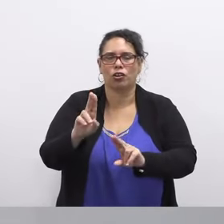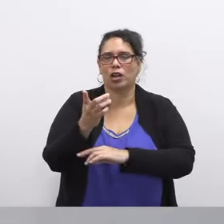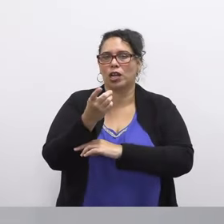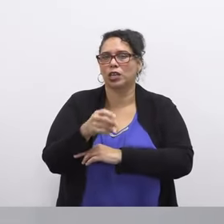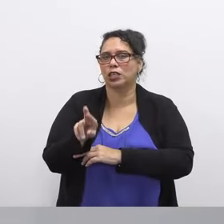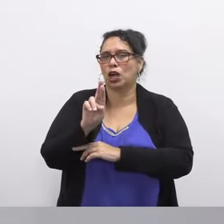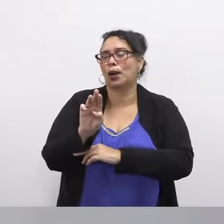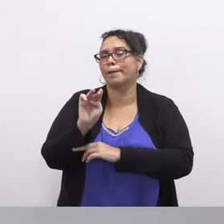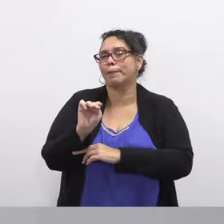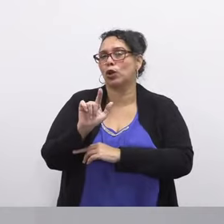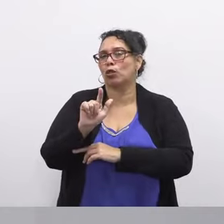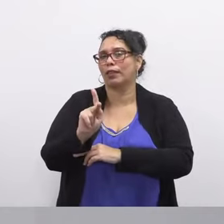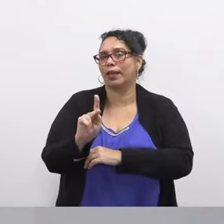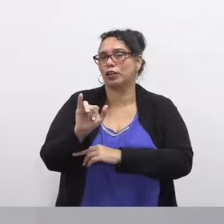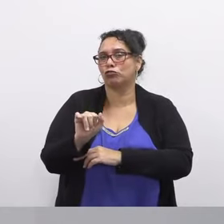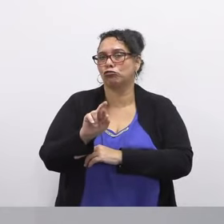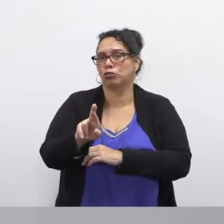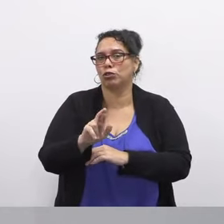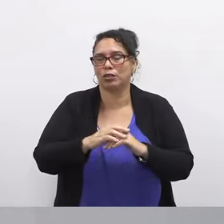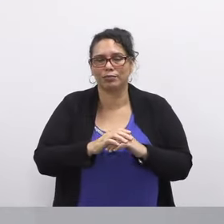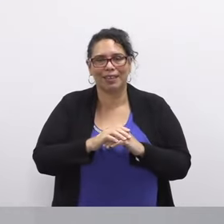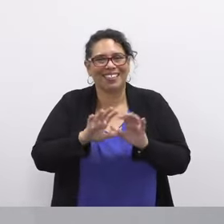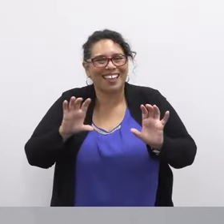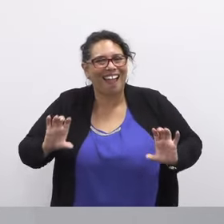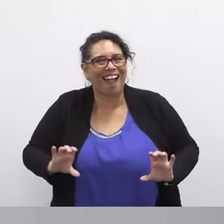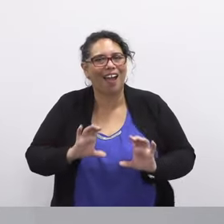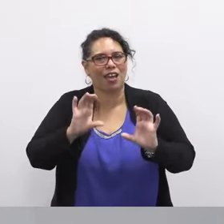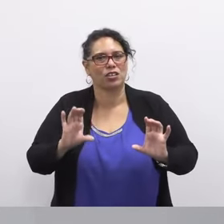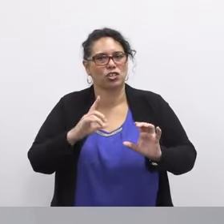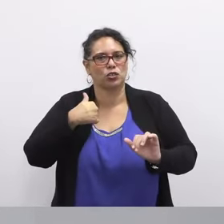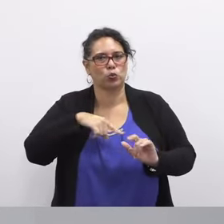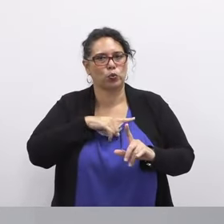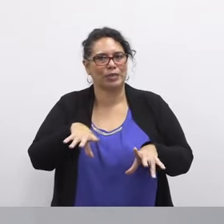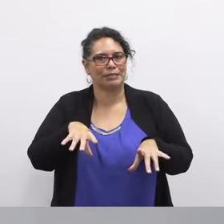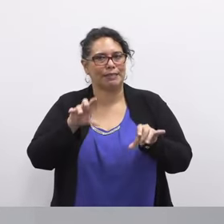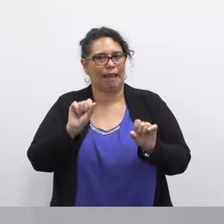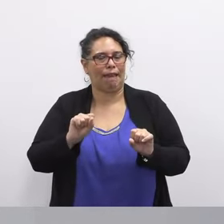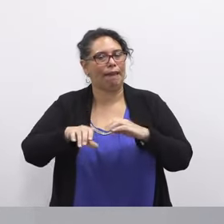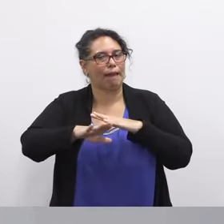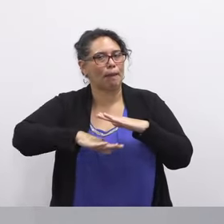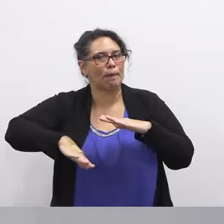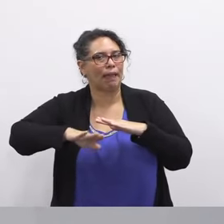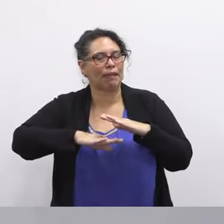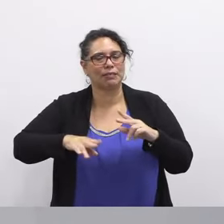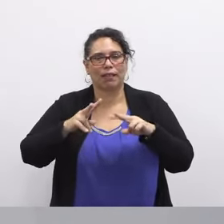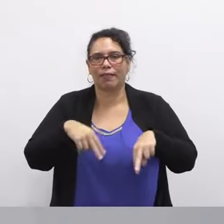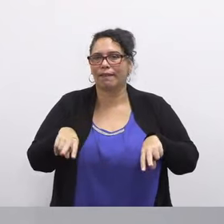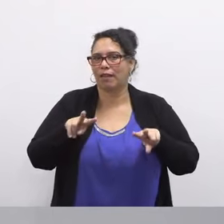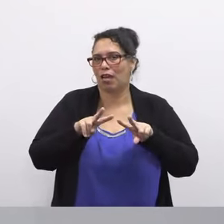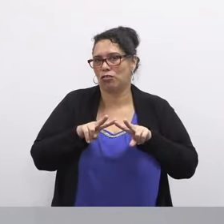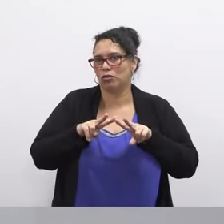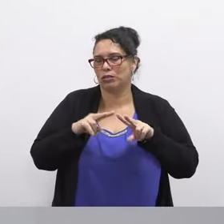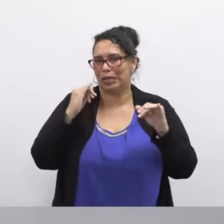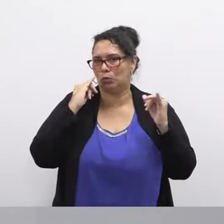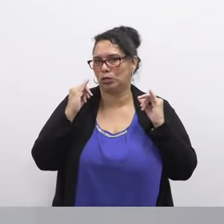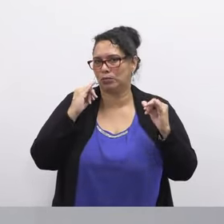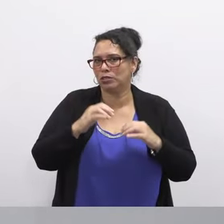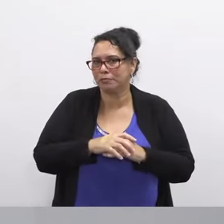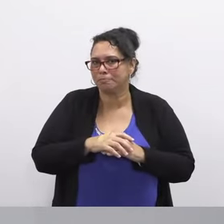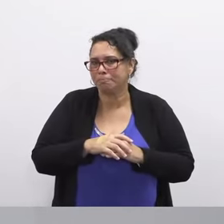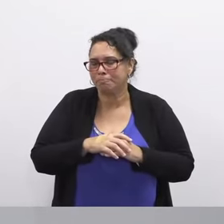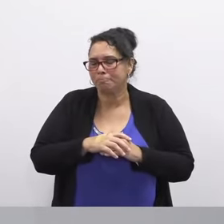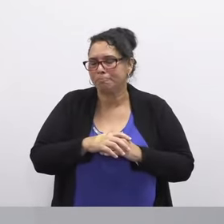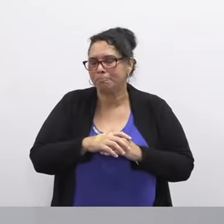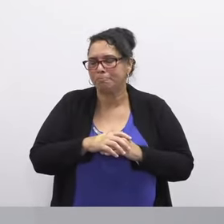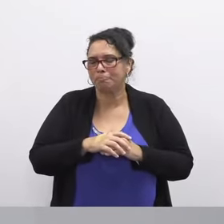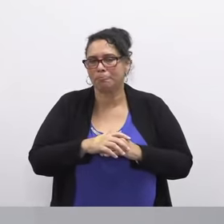Luther King Jr. is what actions we can take based on those values and principles. And so